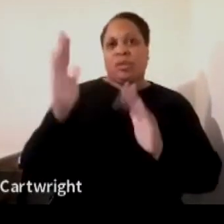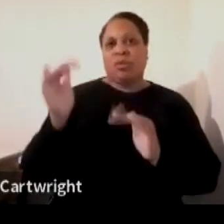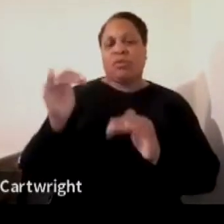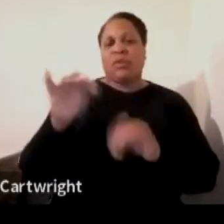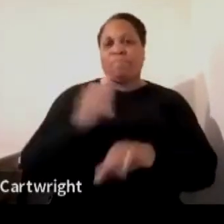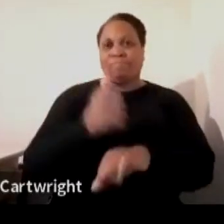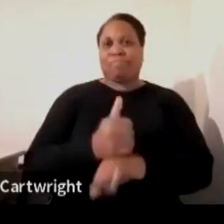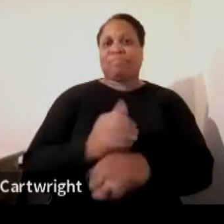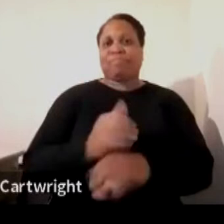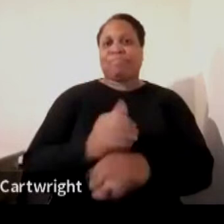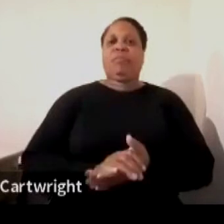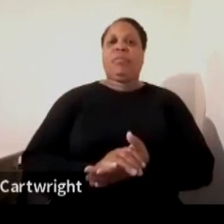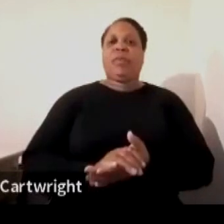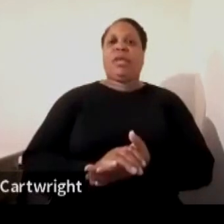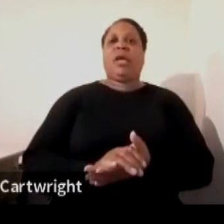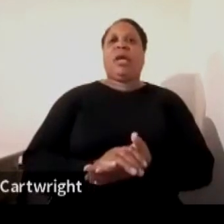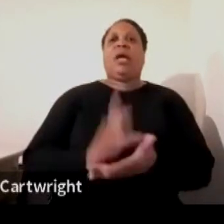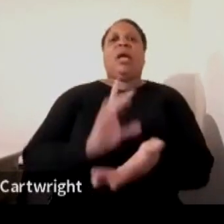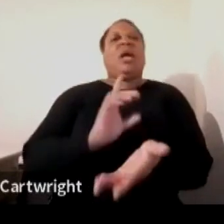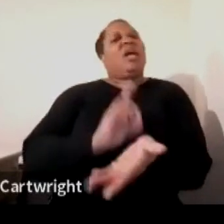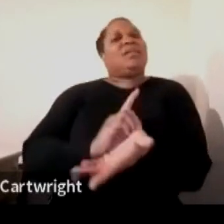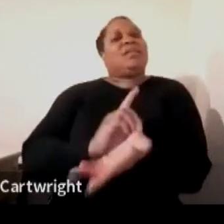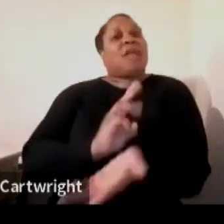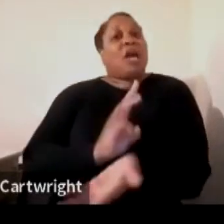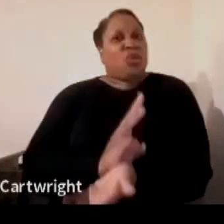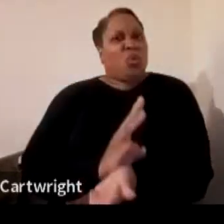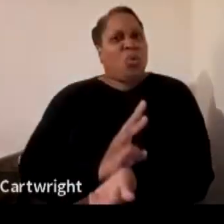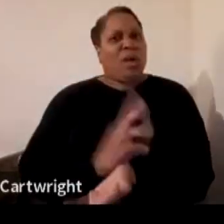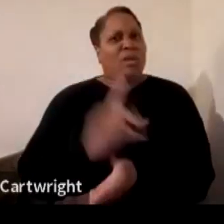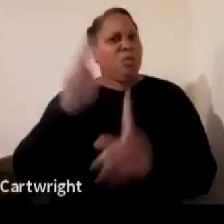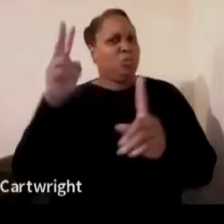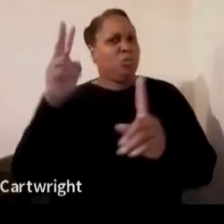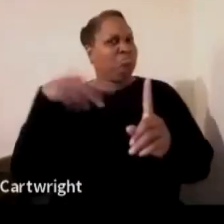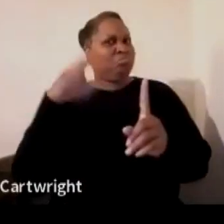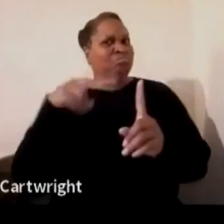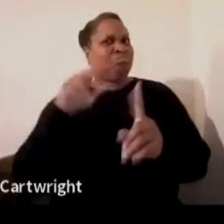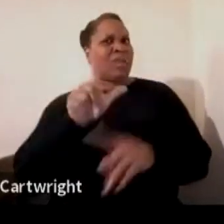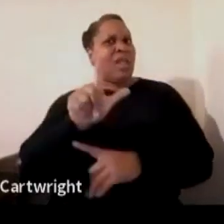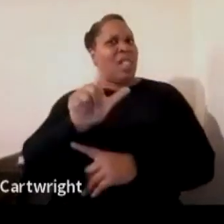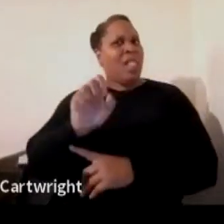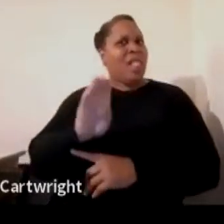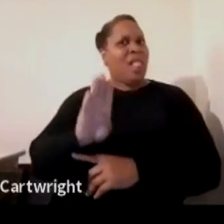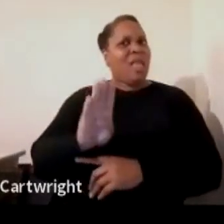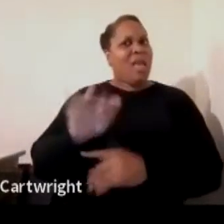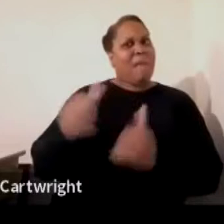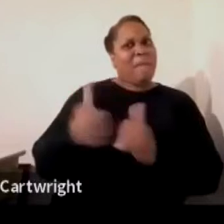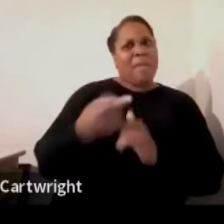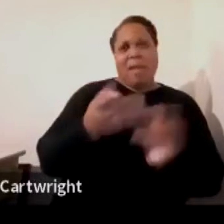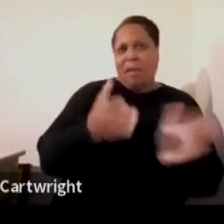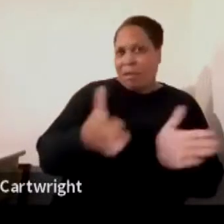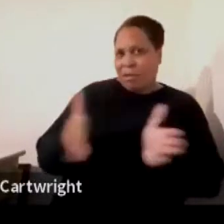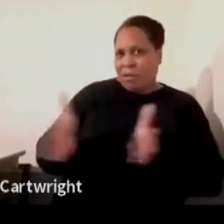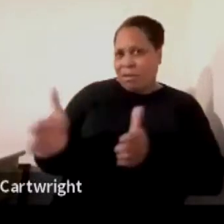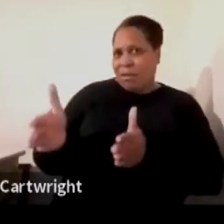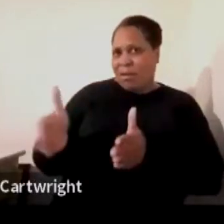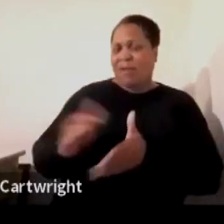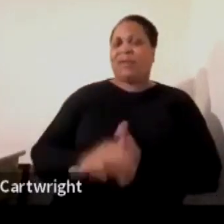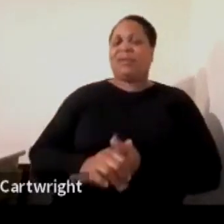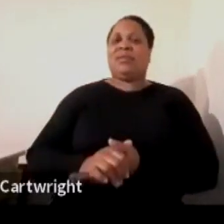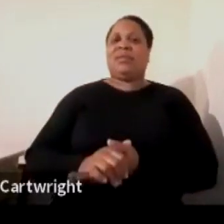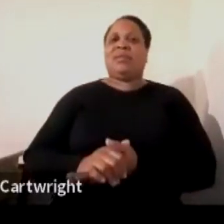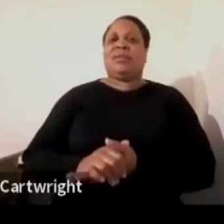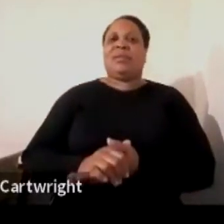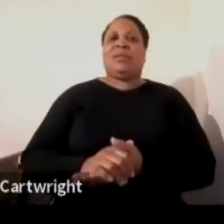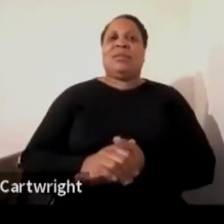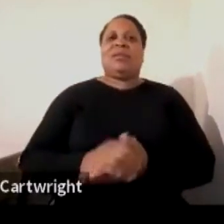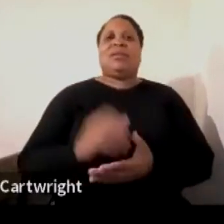talk about it from the perspective of your lab? How are you guys gearing up? Yeah, so as the CMO